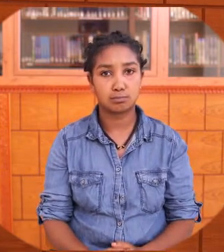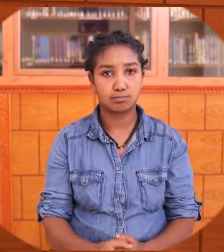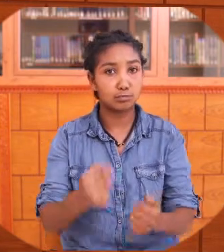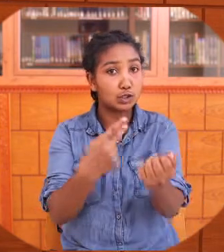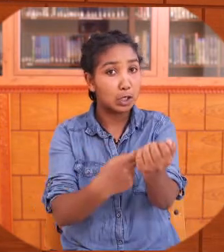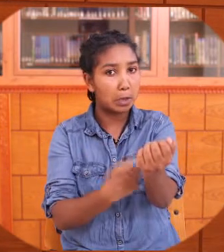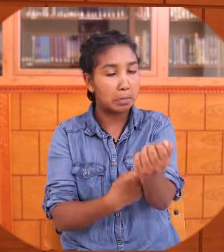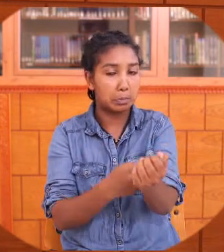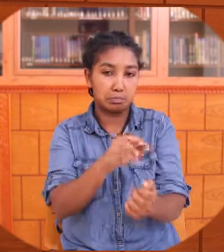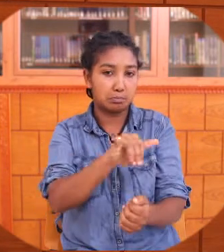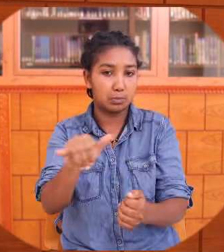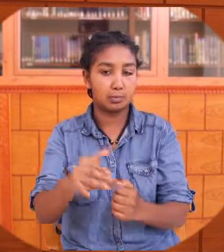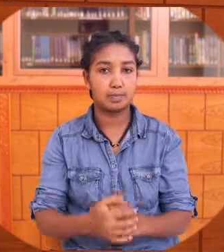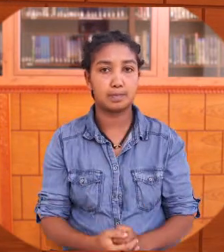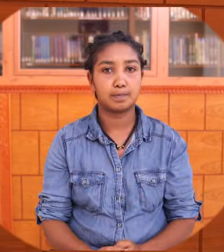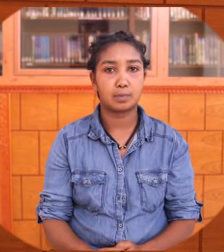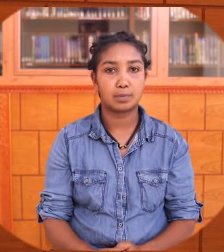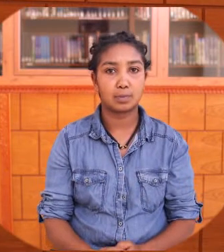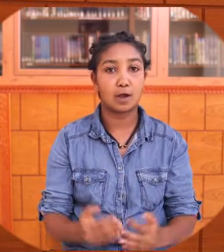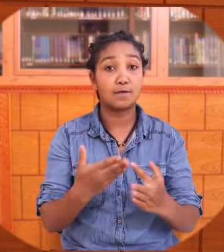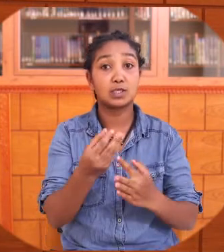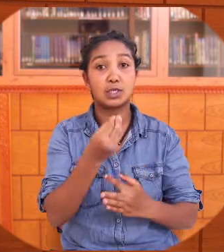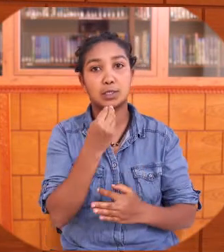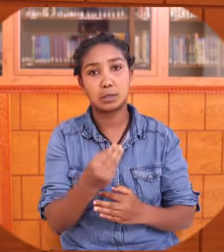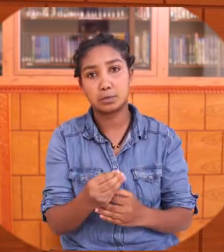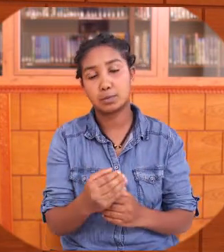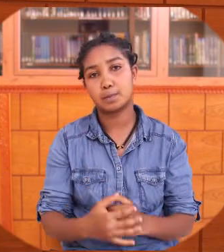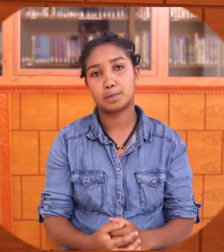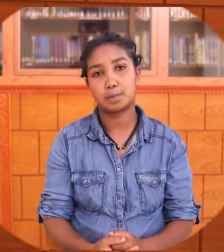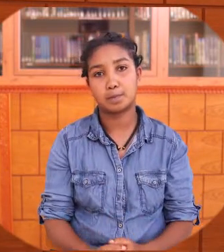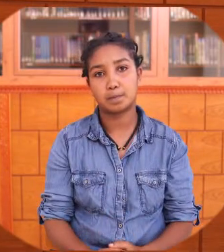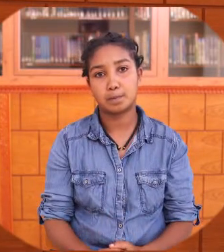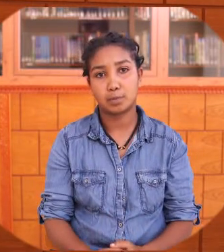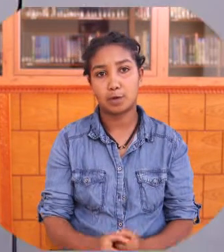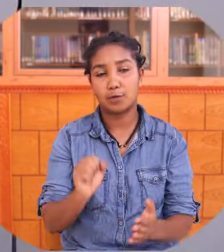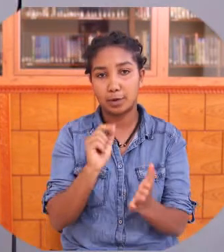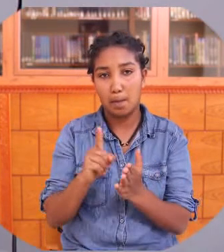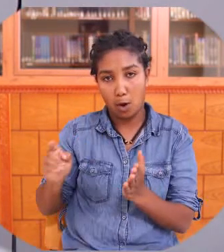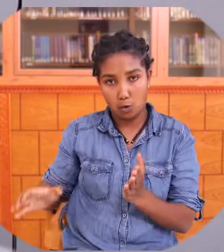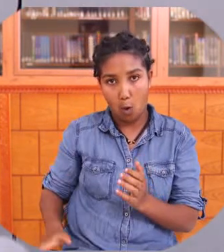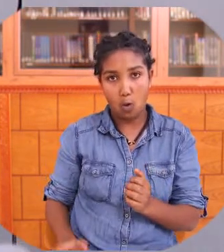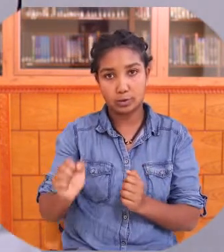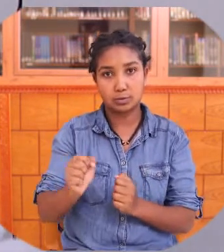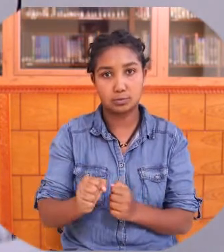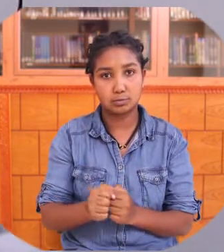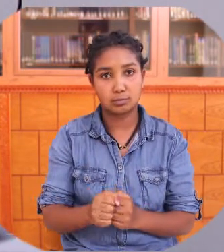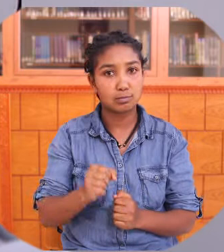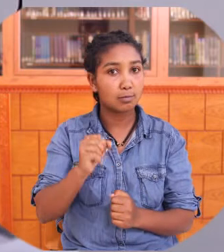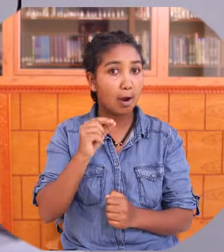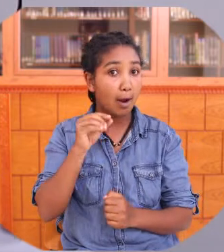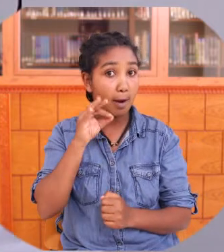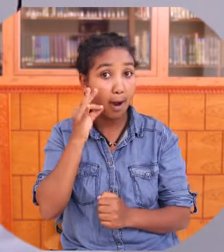sheep, and so on, flesh eaters. Some animals are flesh eaters, dog, cats,